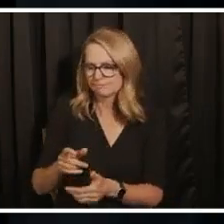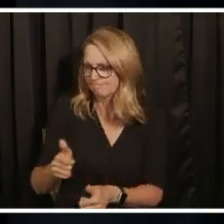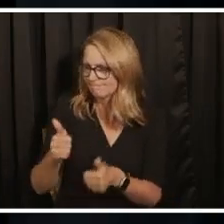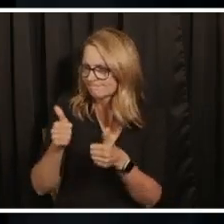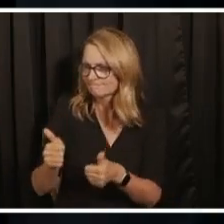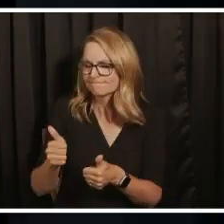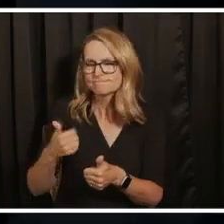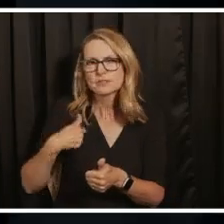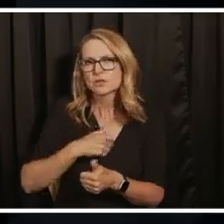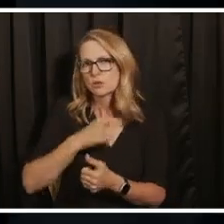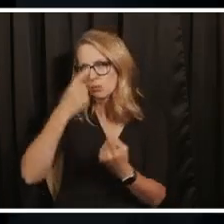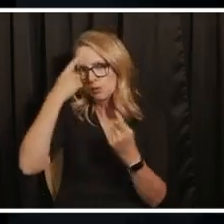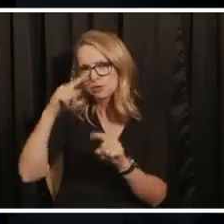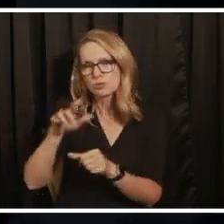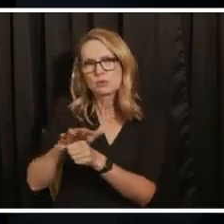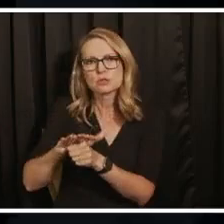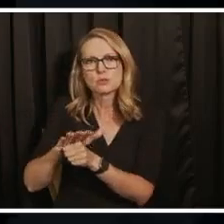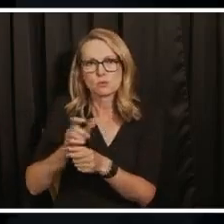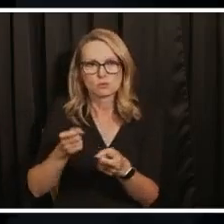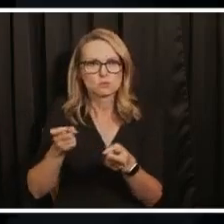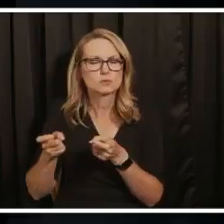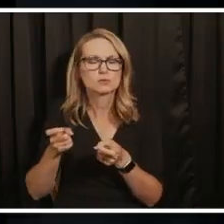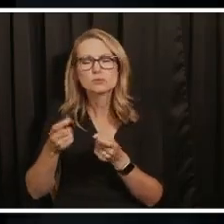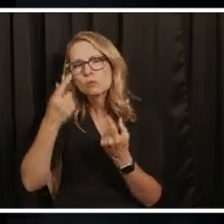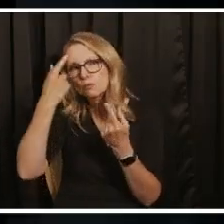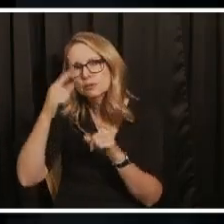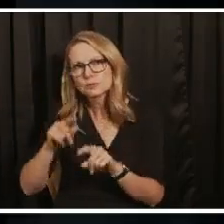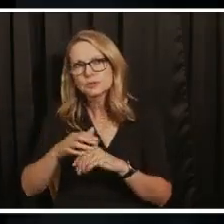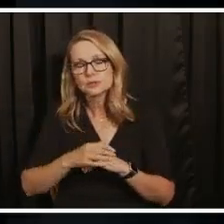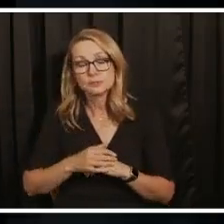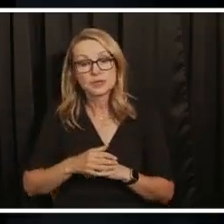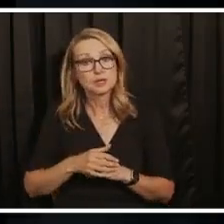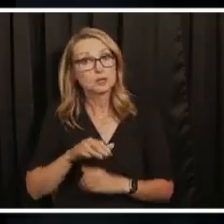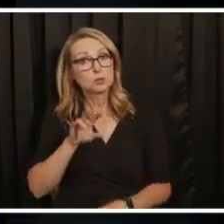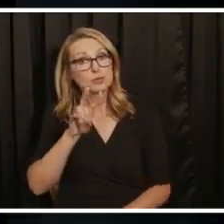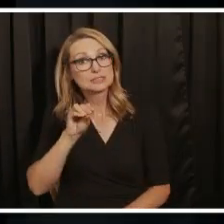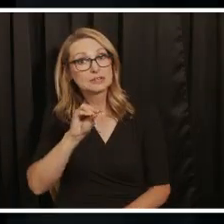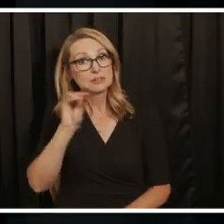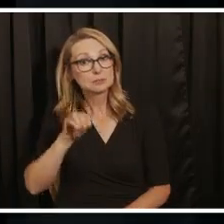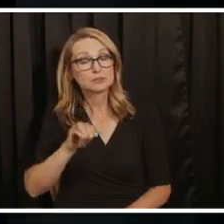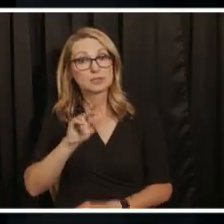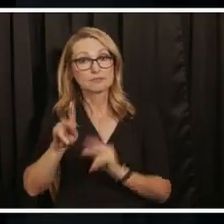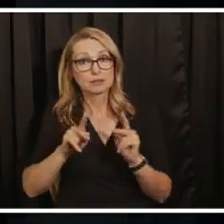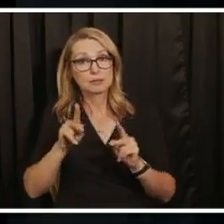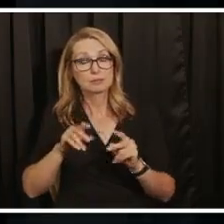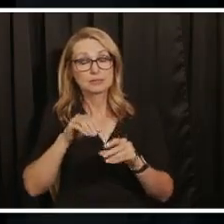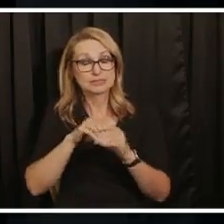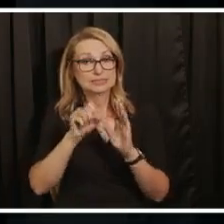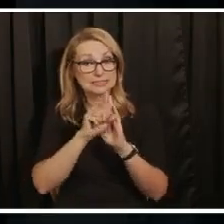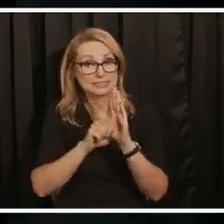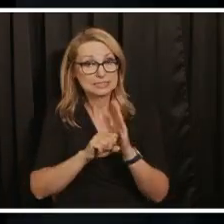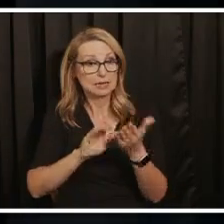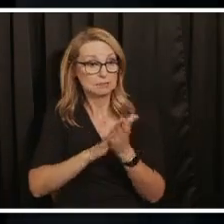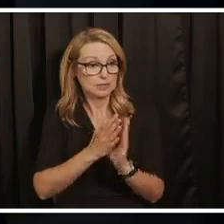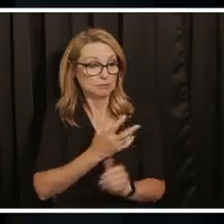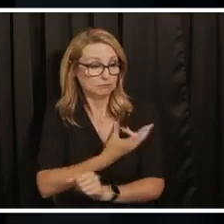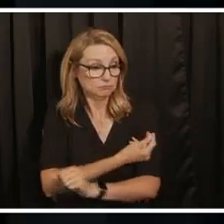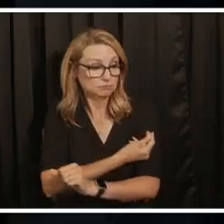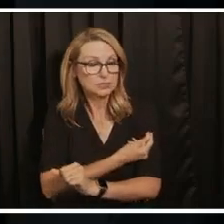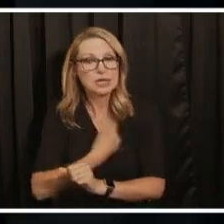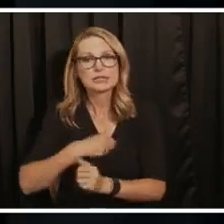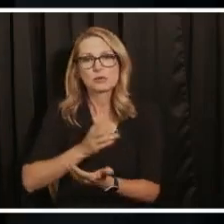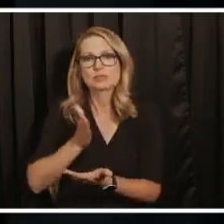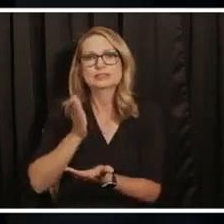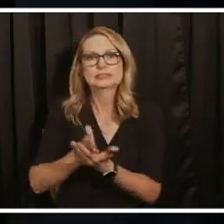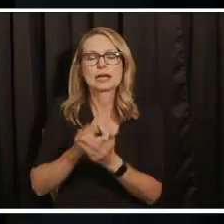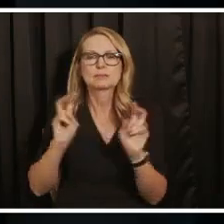of local control in these decisions. When we reached 70% of adults vaccinated in the state, we ended the health disaster emergency that had been in